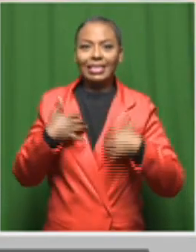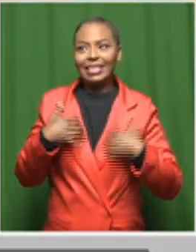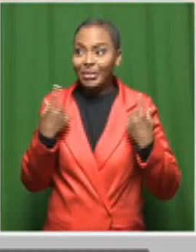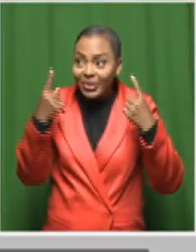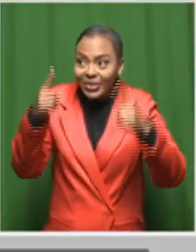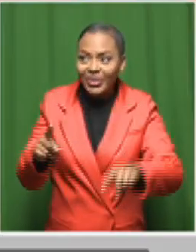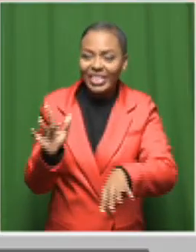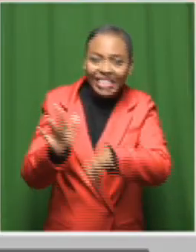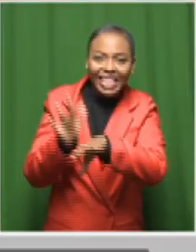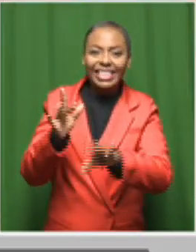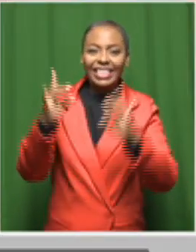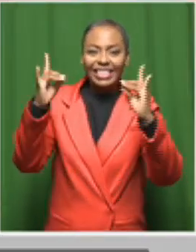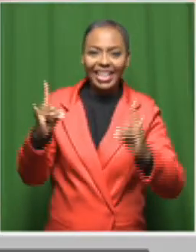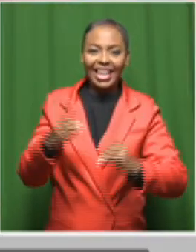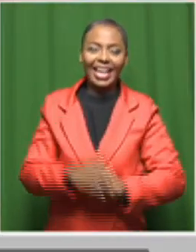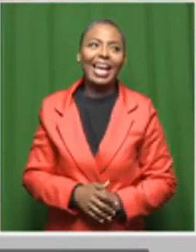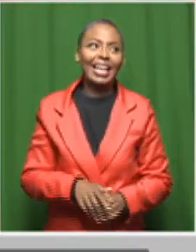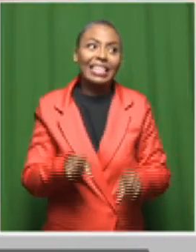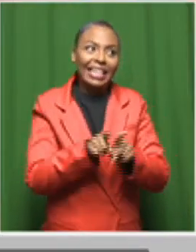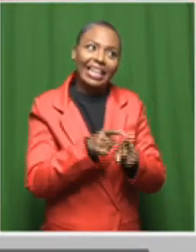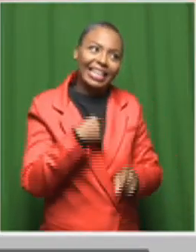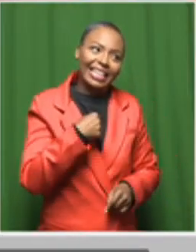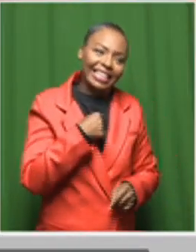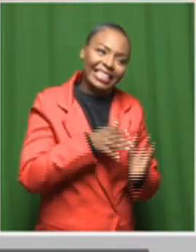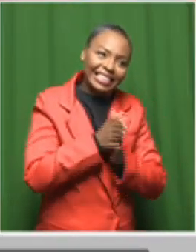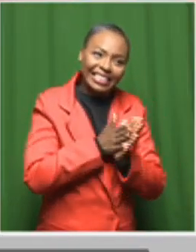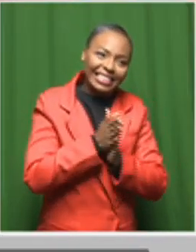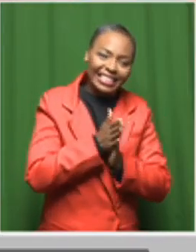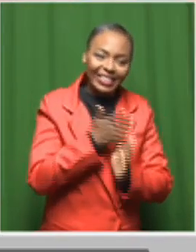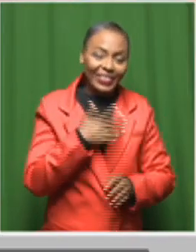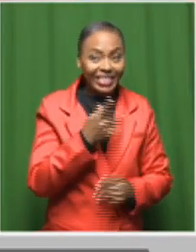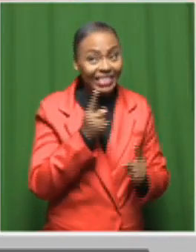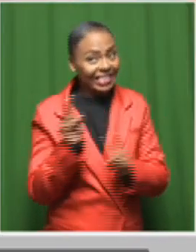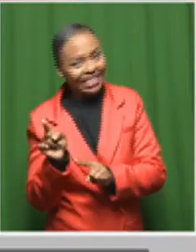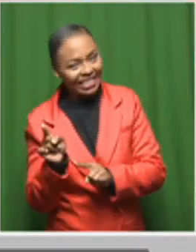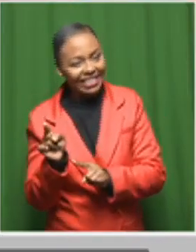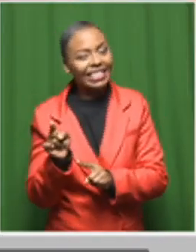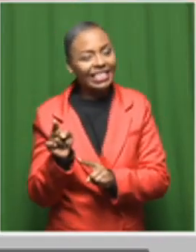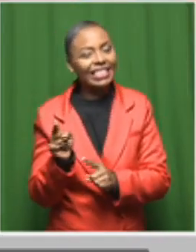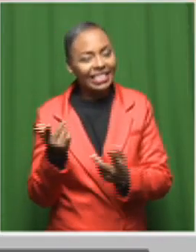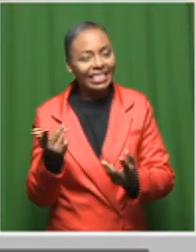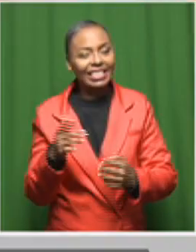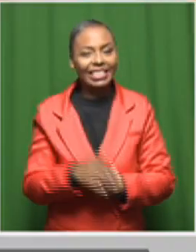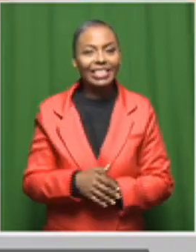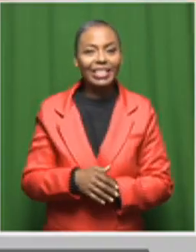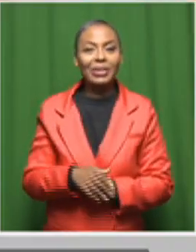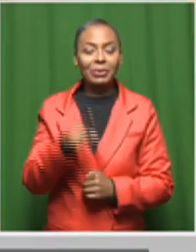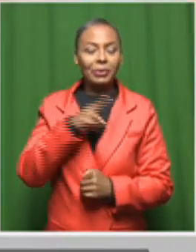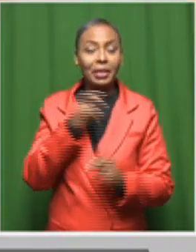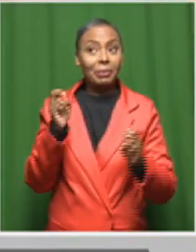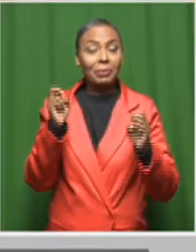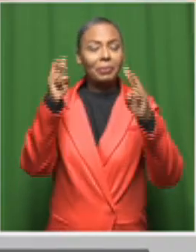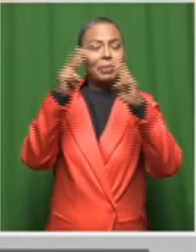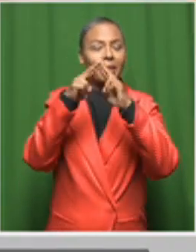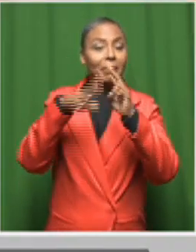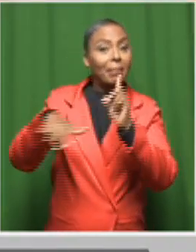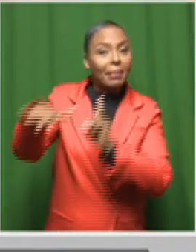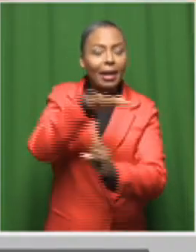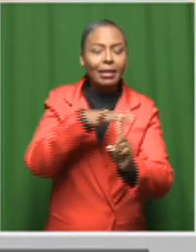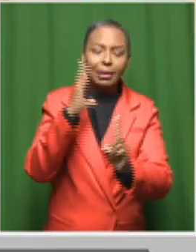I'd love to go. And you took the words out of my mouth in terms of, the chic air that it has in Paris, but also the